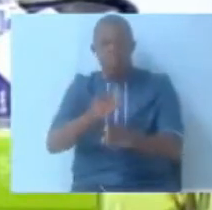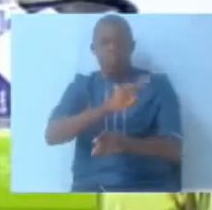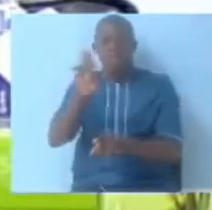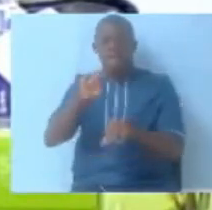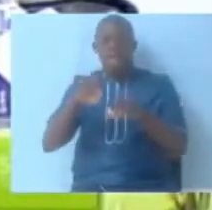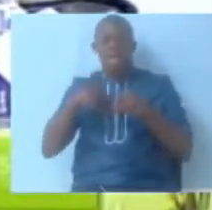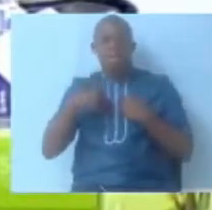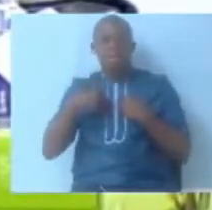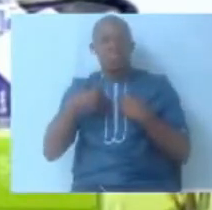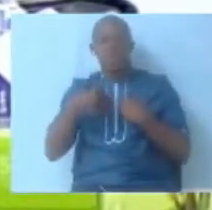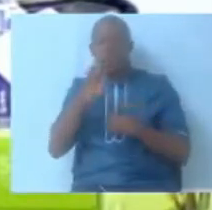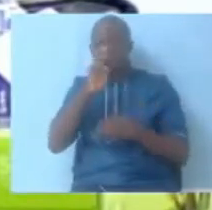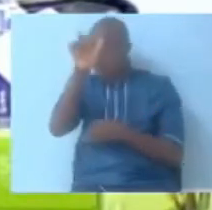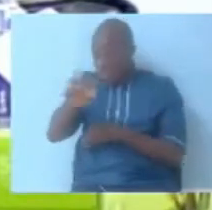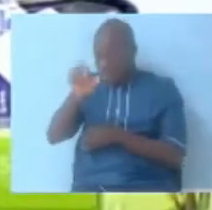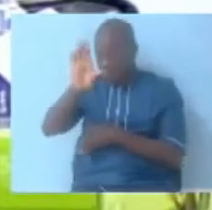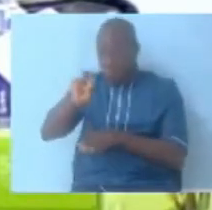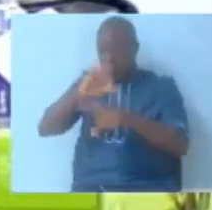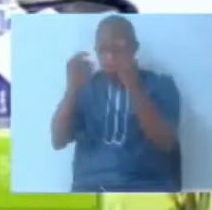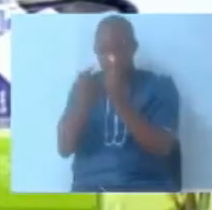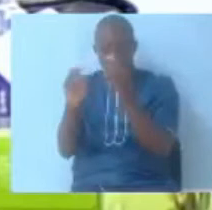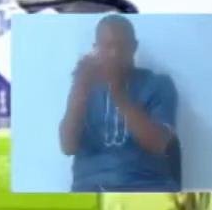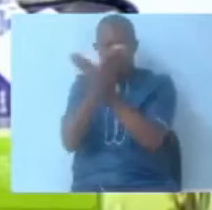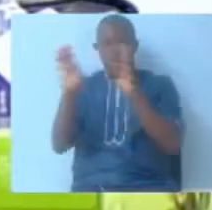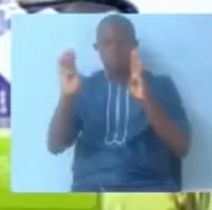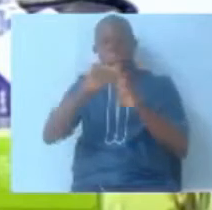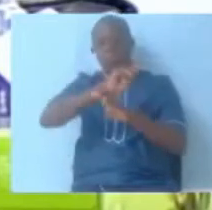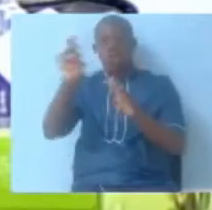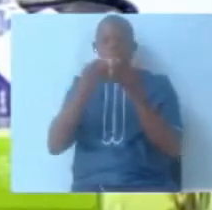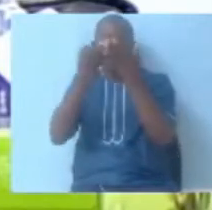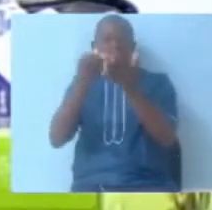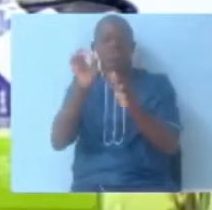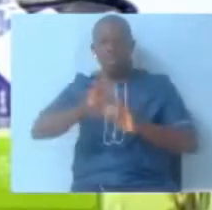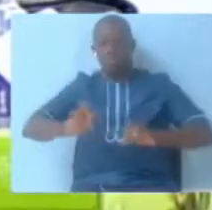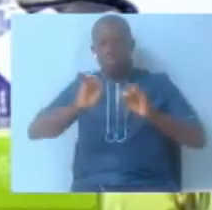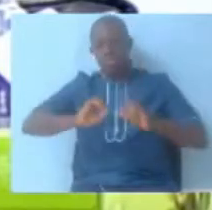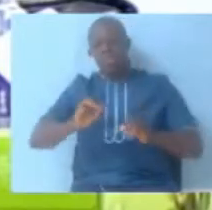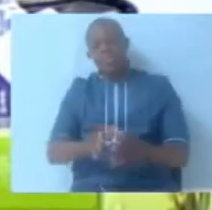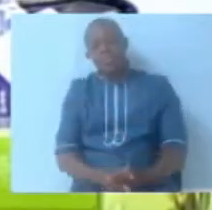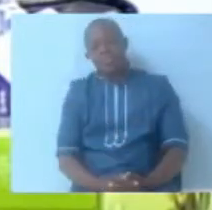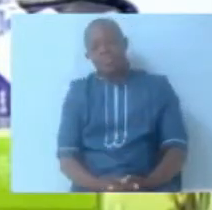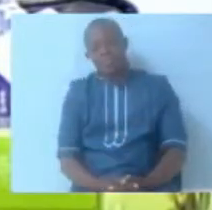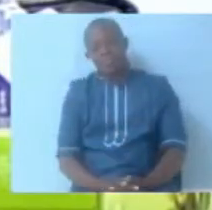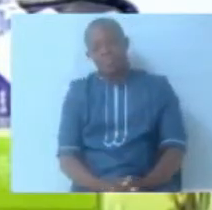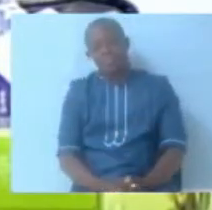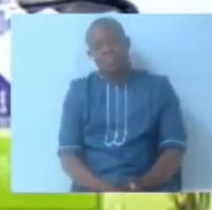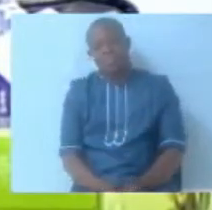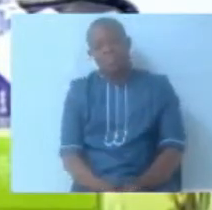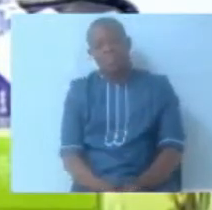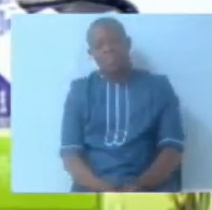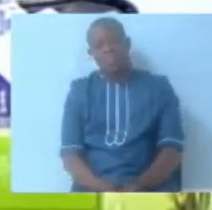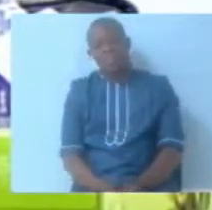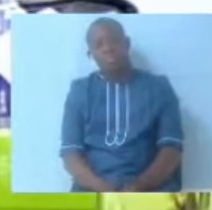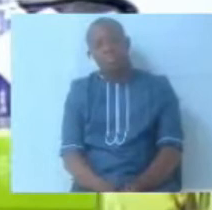lari ngatele bulu nung, ay nyin sembo taman di je kabbalang puruka nyin molu bail, menube lo loyal membe lori nyin moli